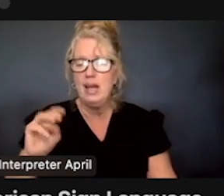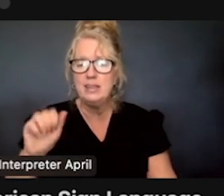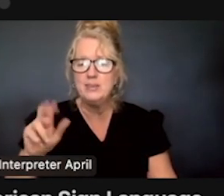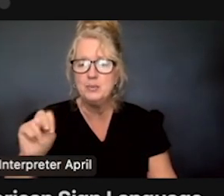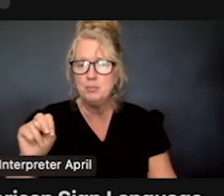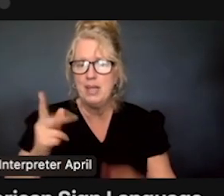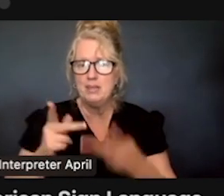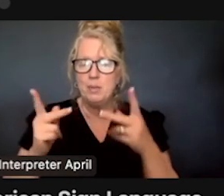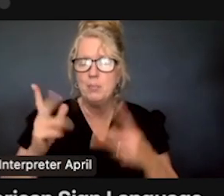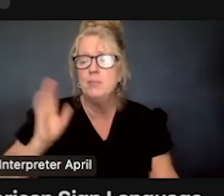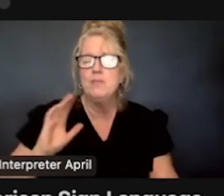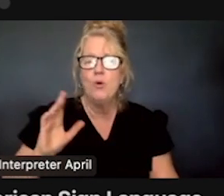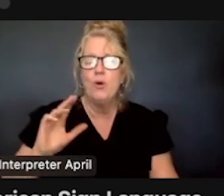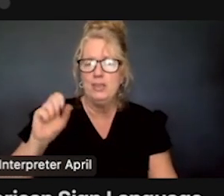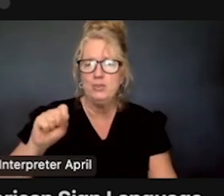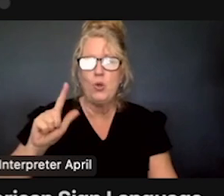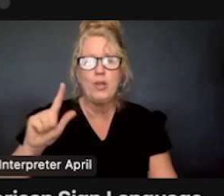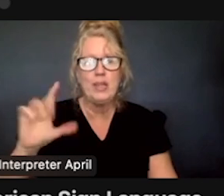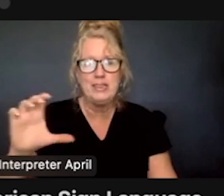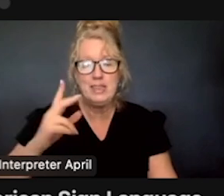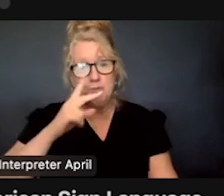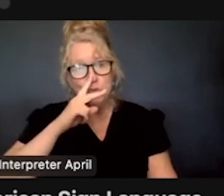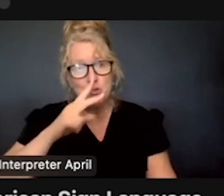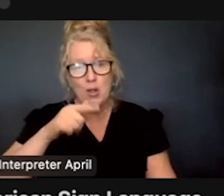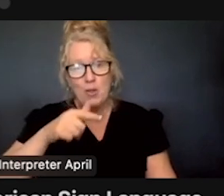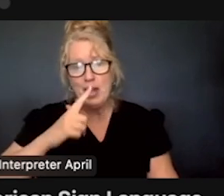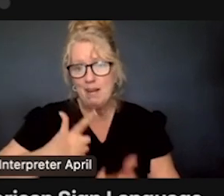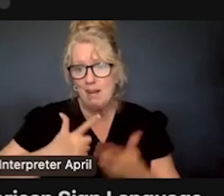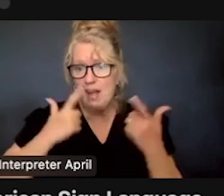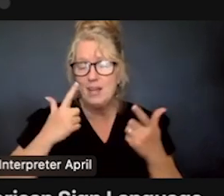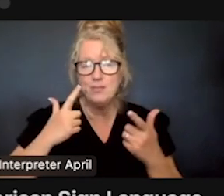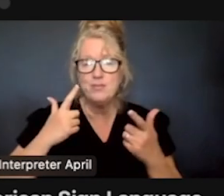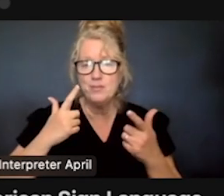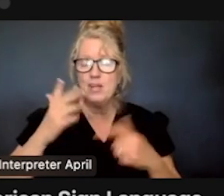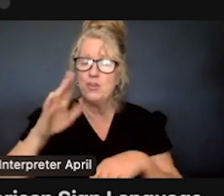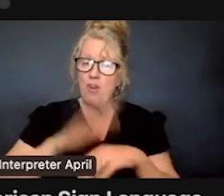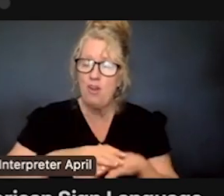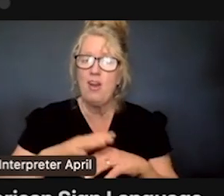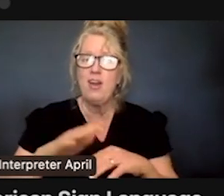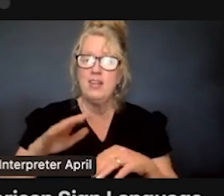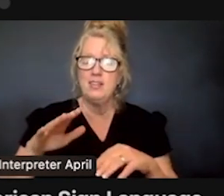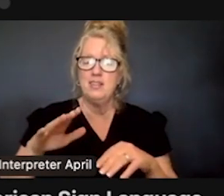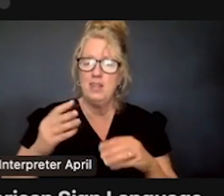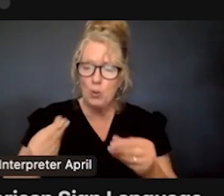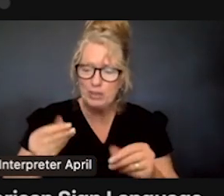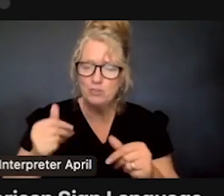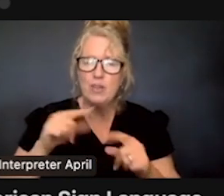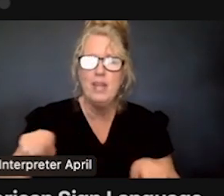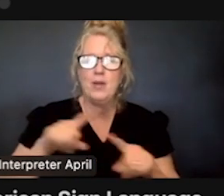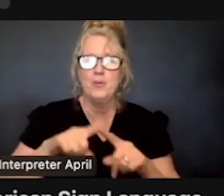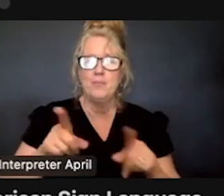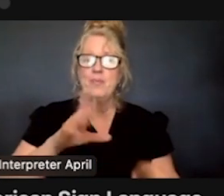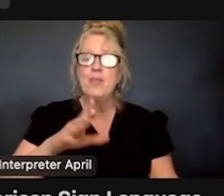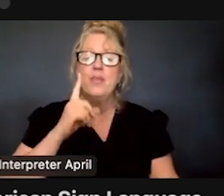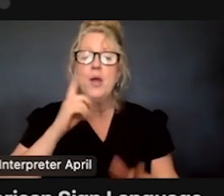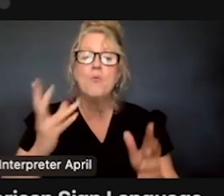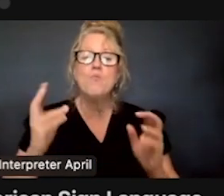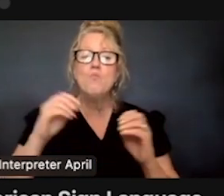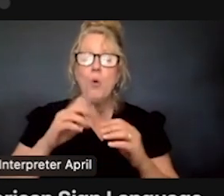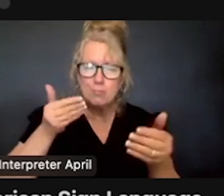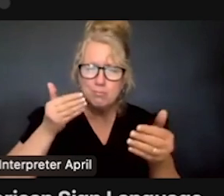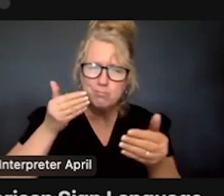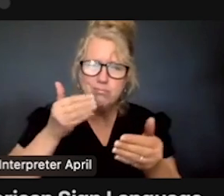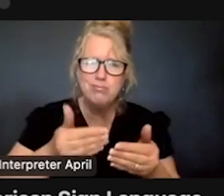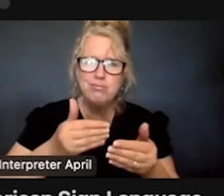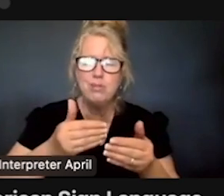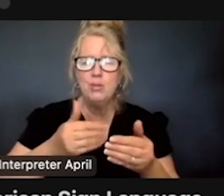in Salt Lake City, and you saw that live and on location. This one is even more up close.